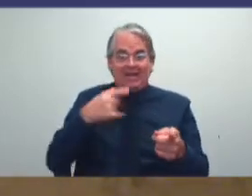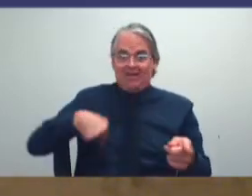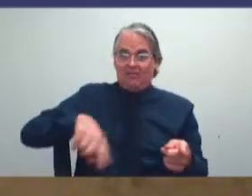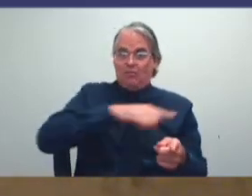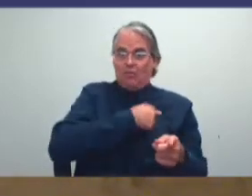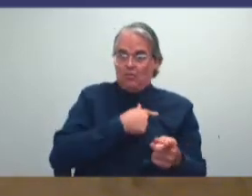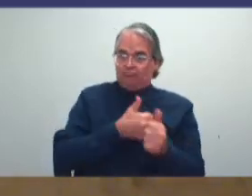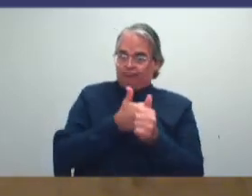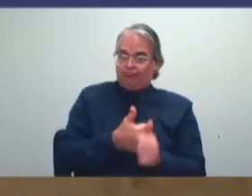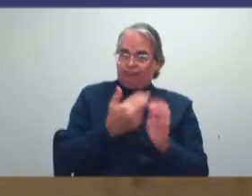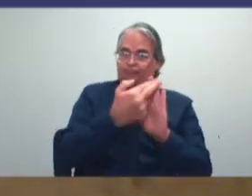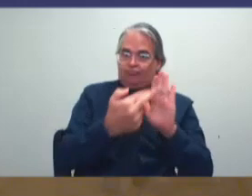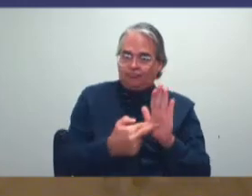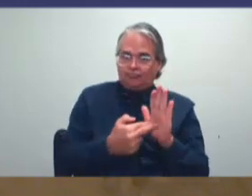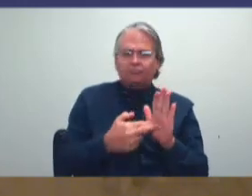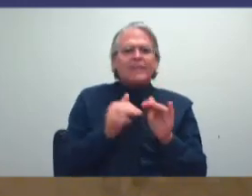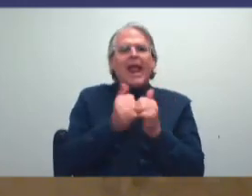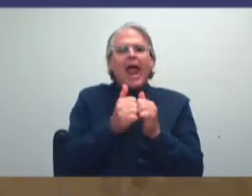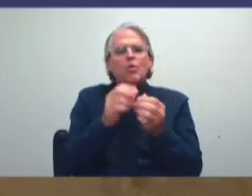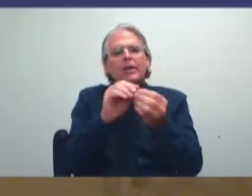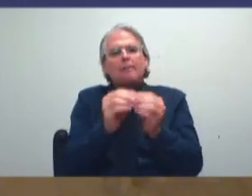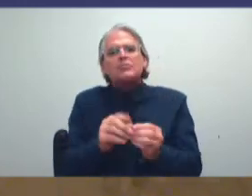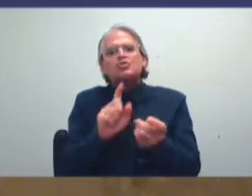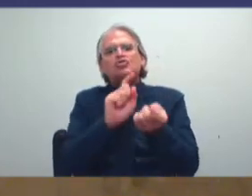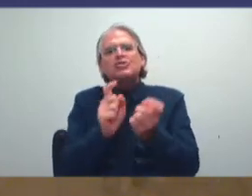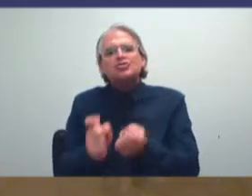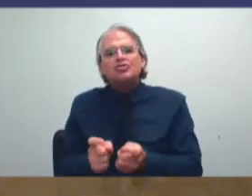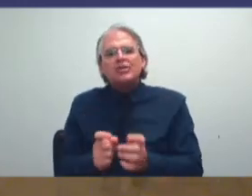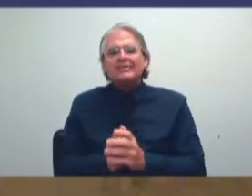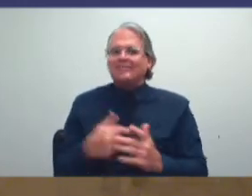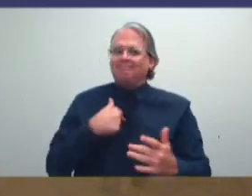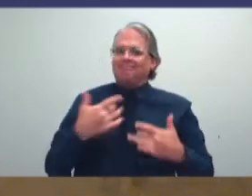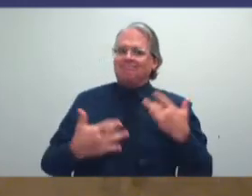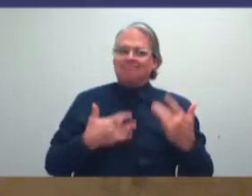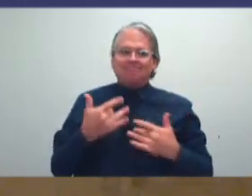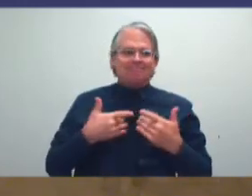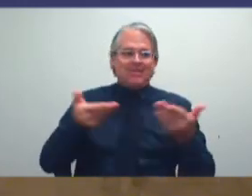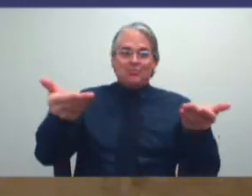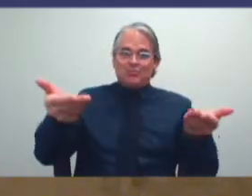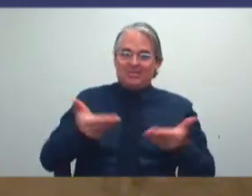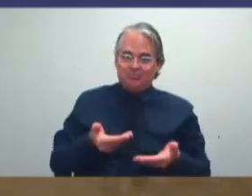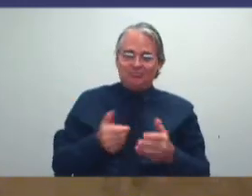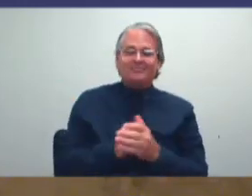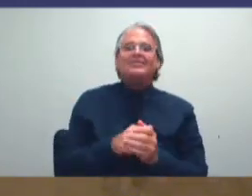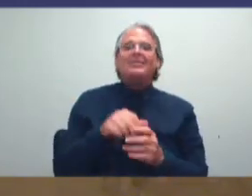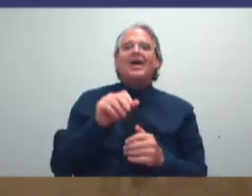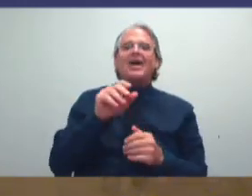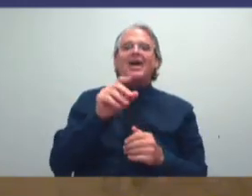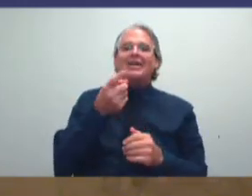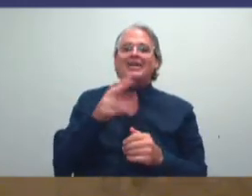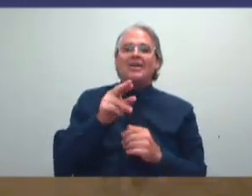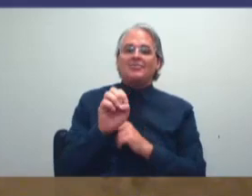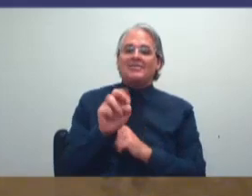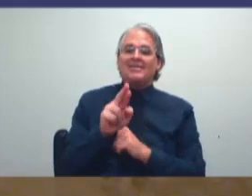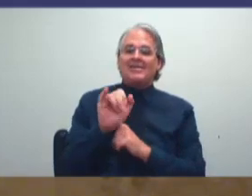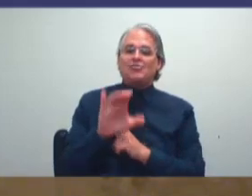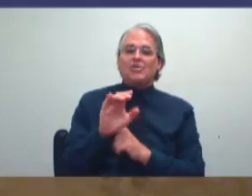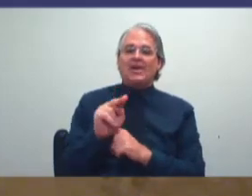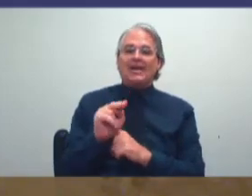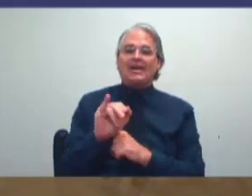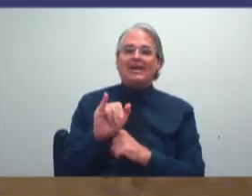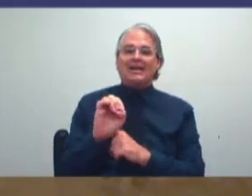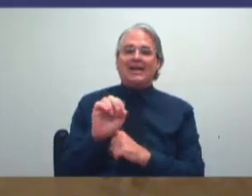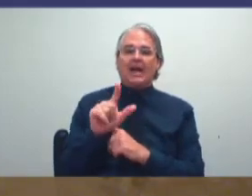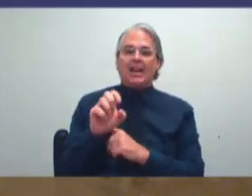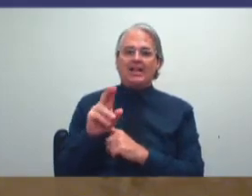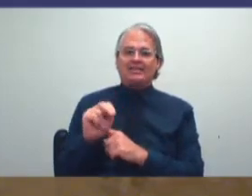really excited to introduce Dr. Eric Nielsen. I've just been so impressed by your work and everything you bring to the table. And I think